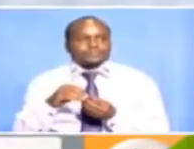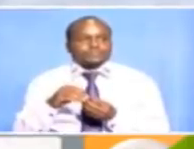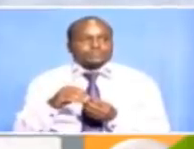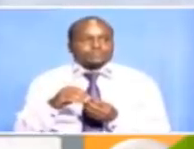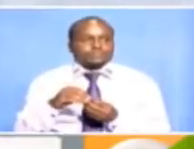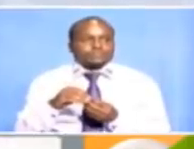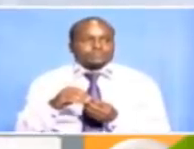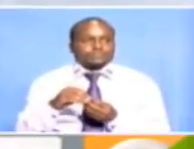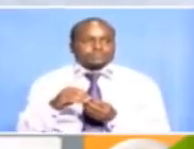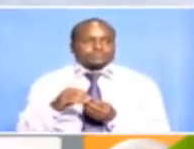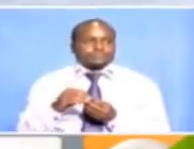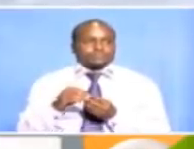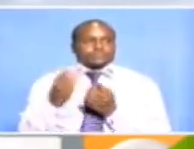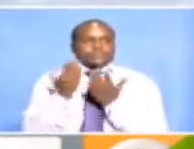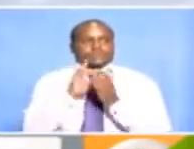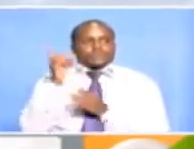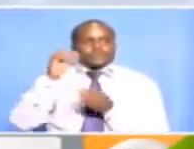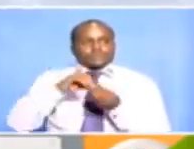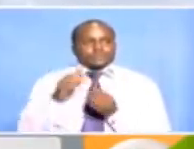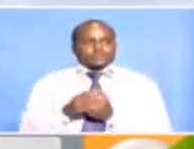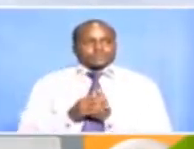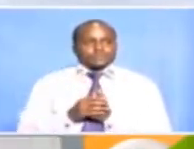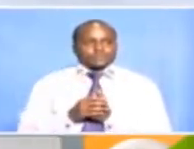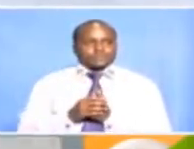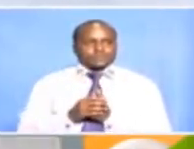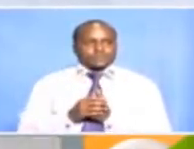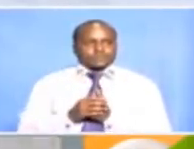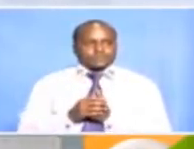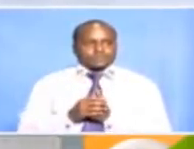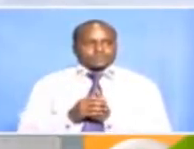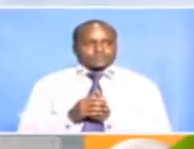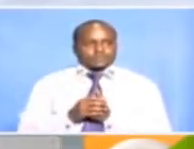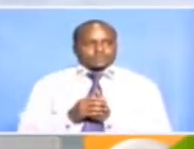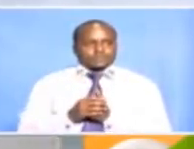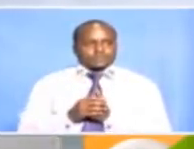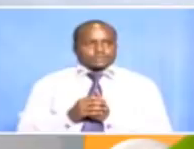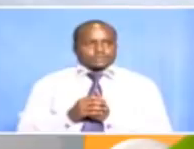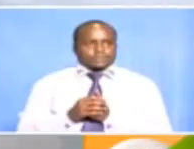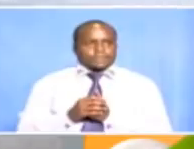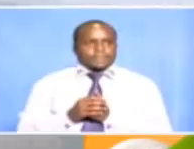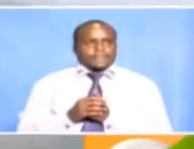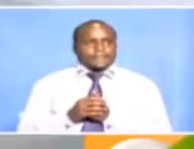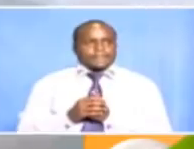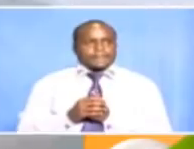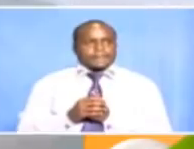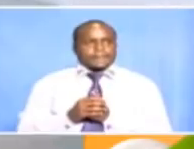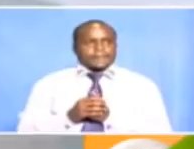I've got a couple in here. I'm telling you, tweets coming in so thick and fast, Governor.